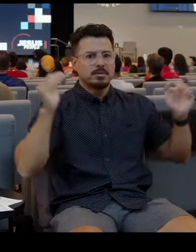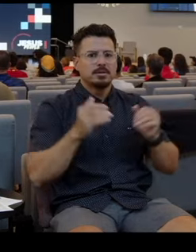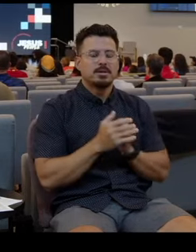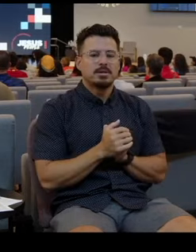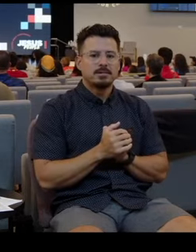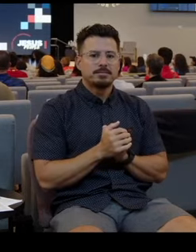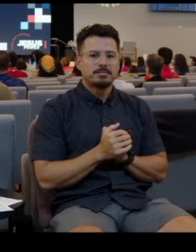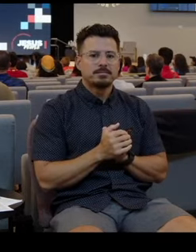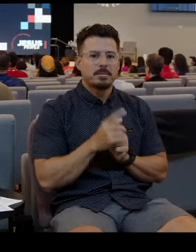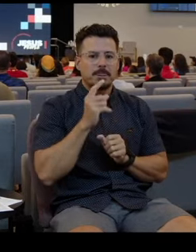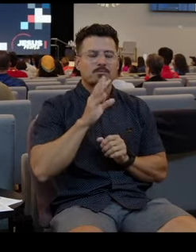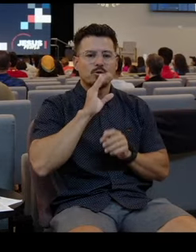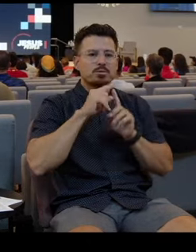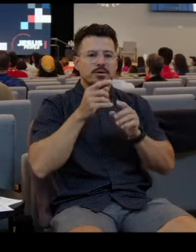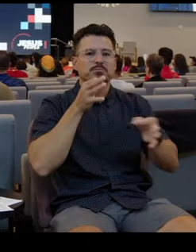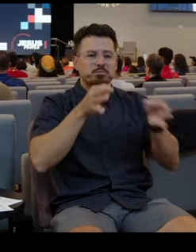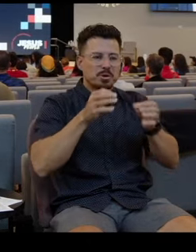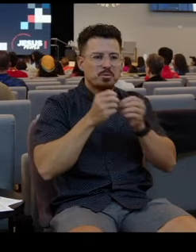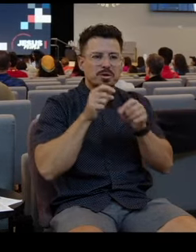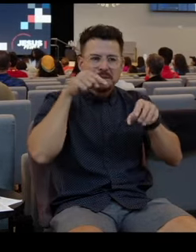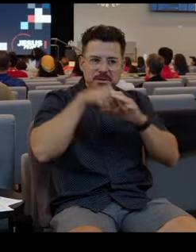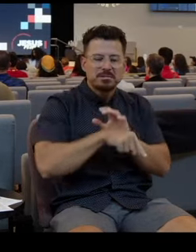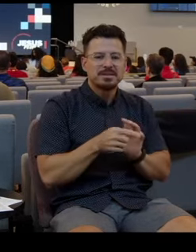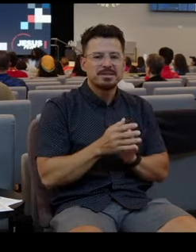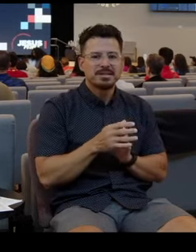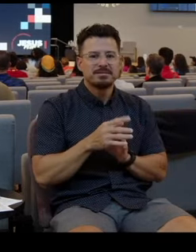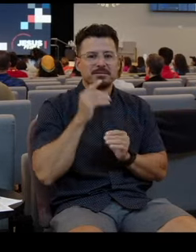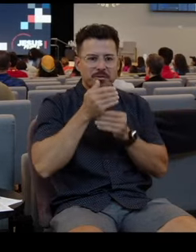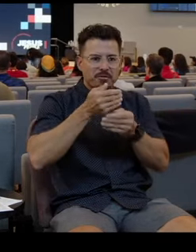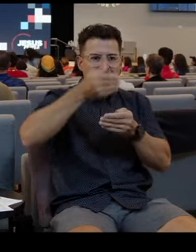insight. I'm going to peel back the veil. Curtis was talking about peeling back the curtain here.